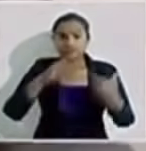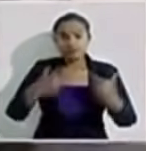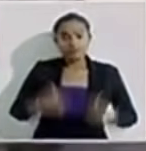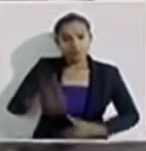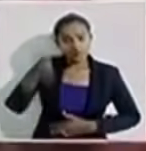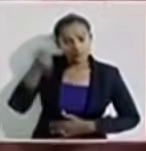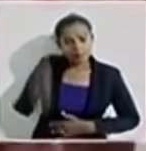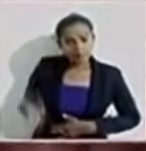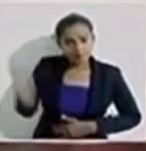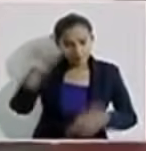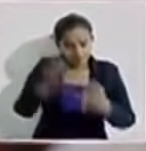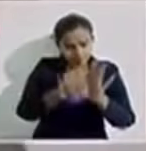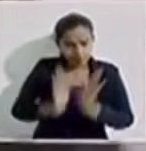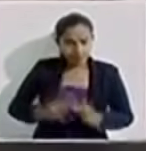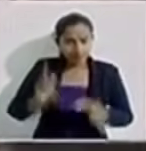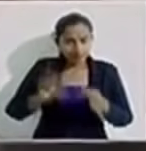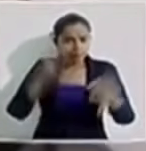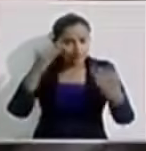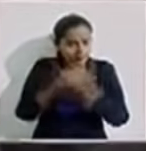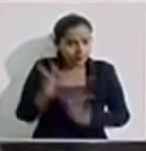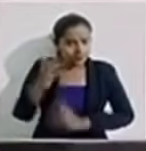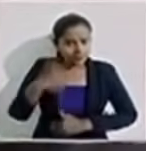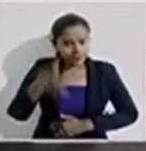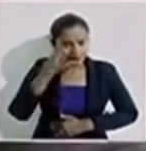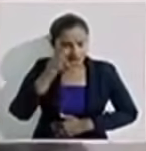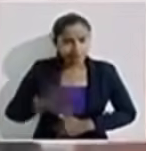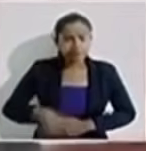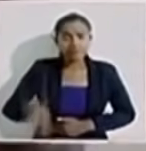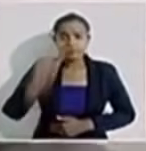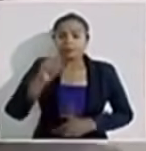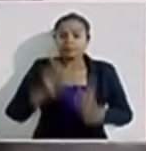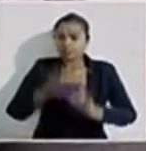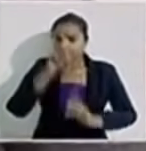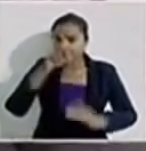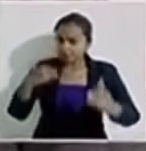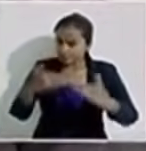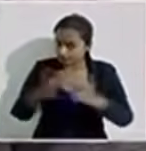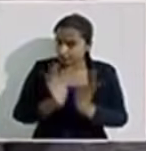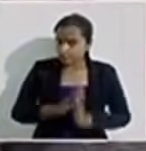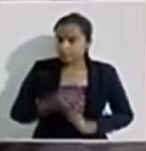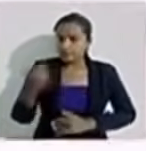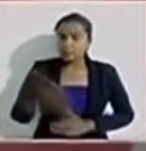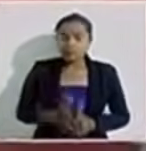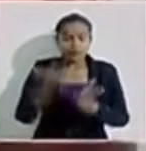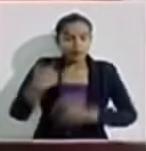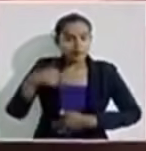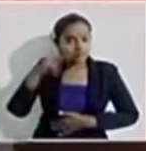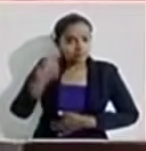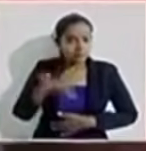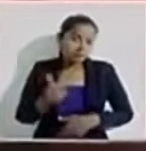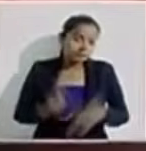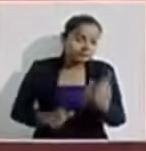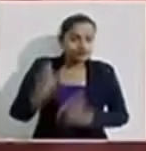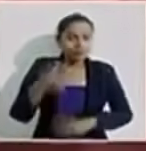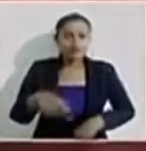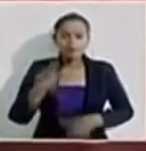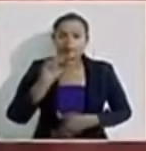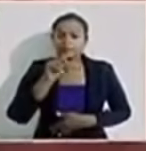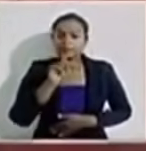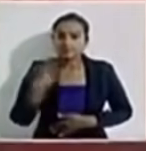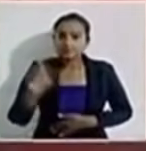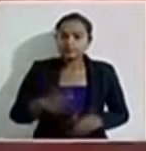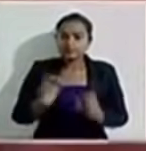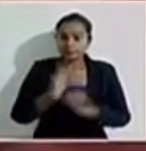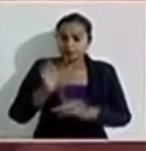daily from the 4th of October. Although there is widespread belief that certain individuals mentioned in the Presidential Commission report must be